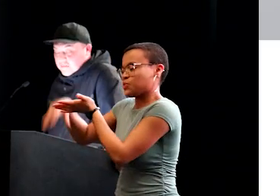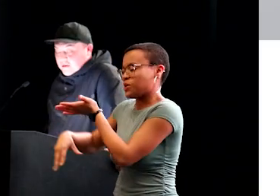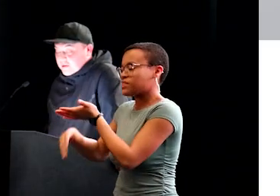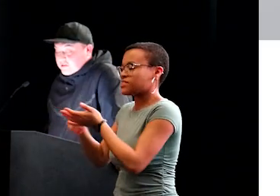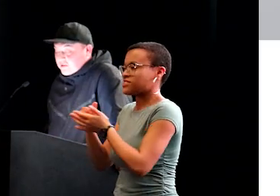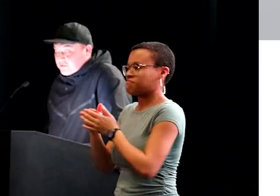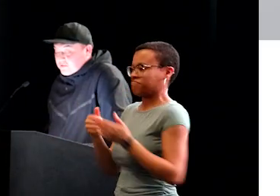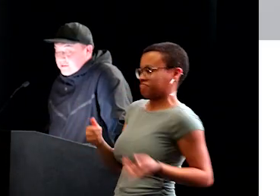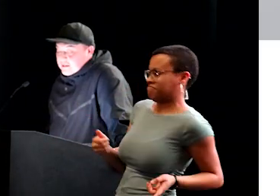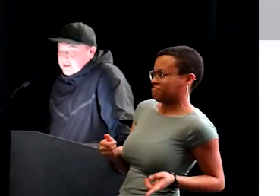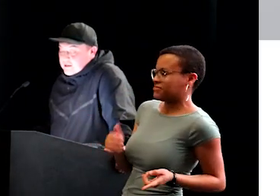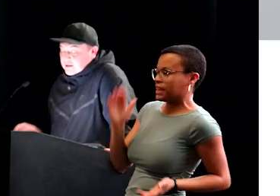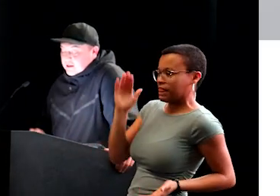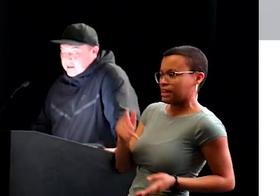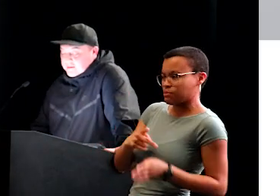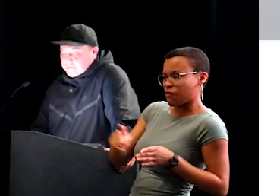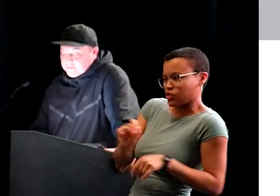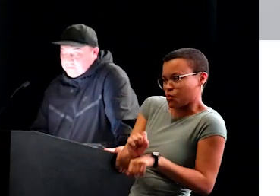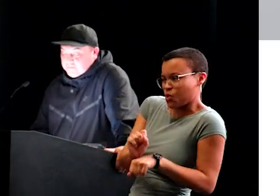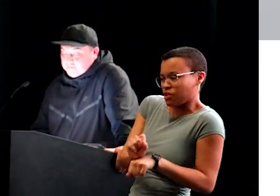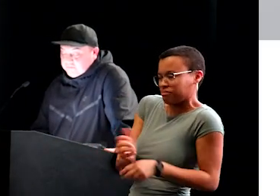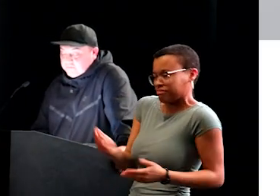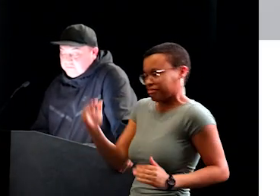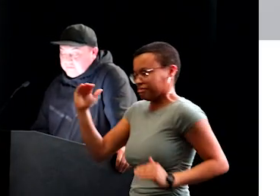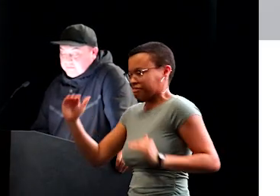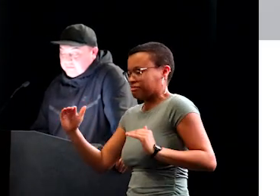keep me on my toes.